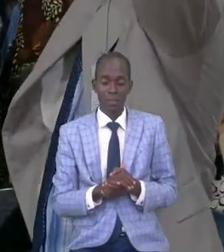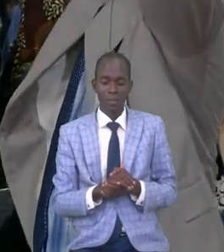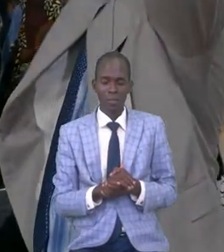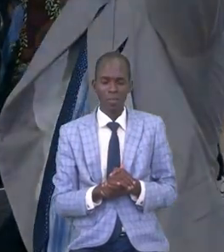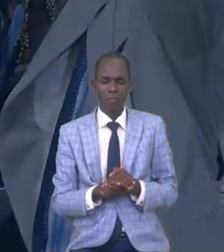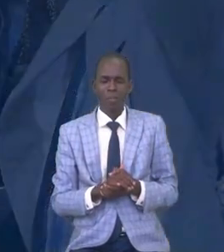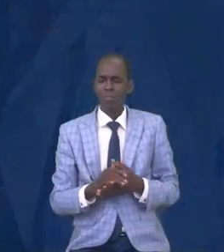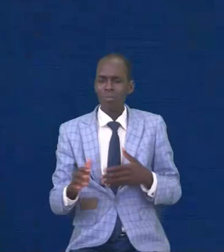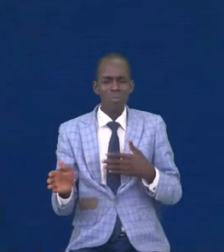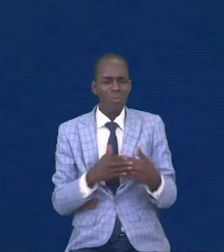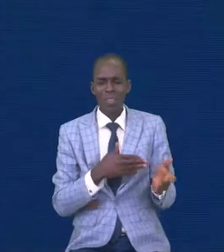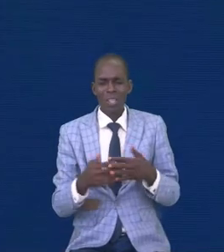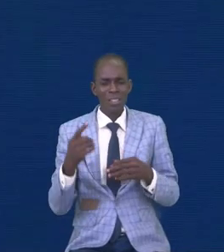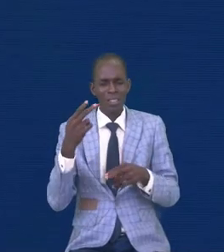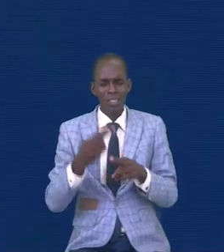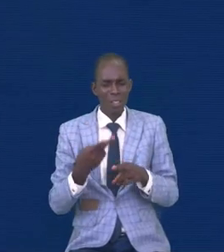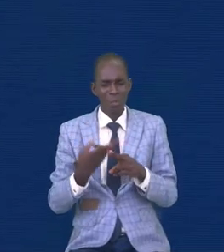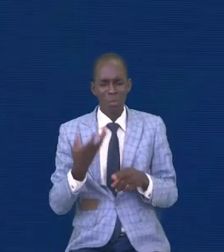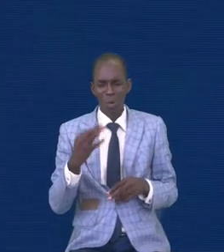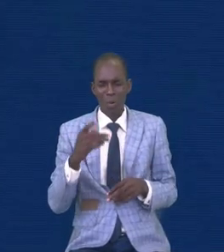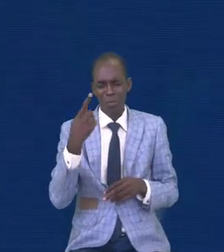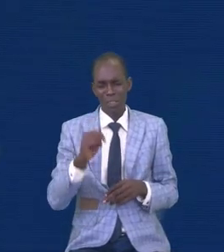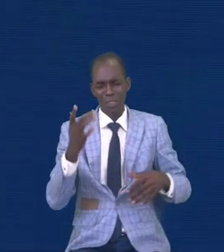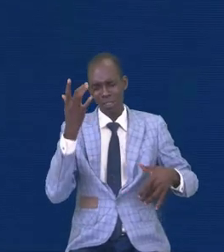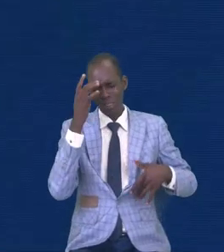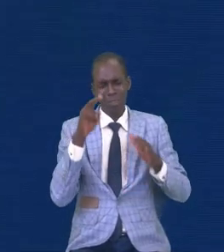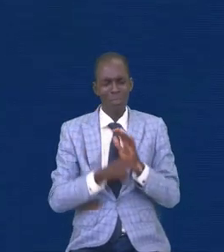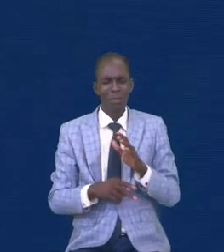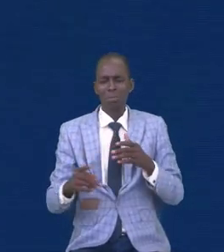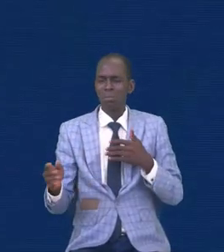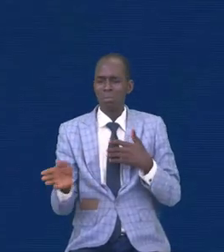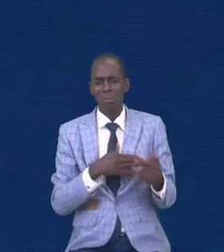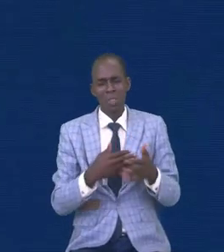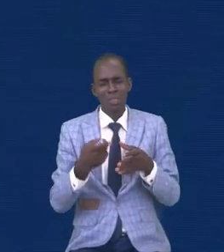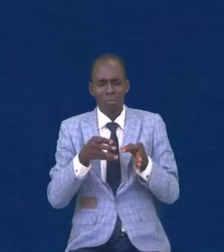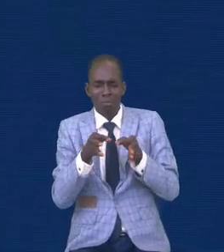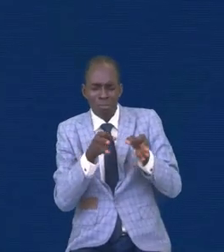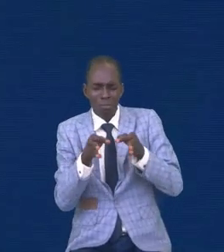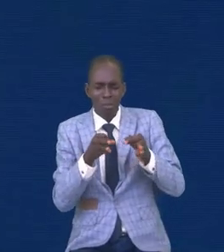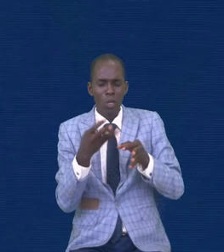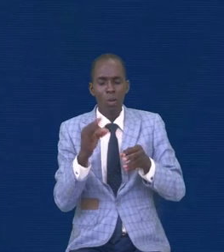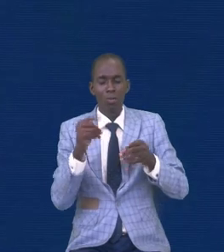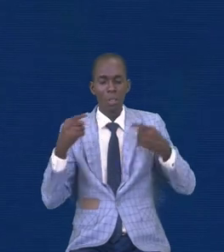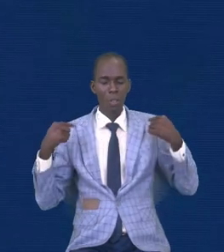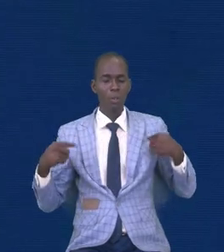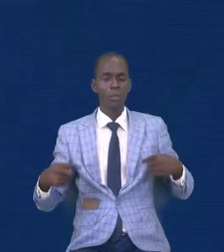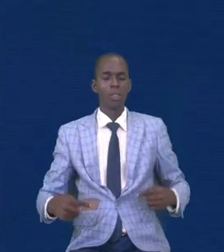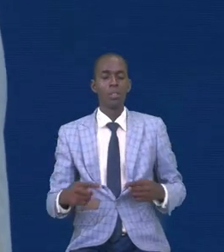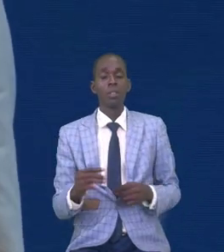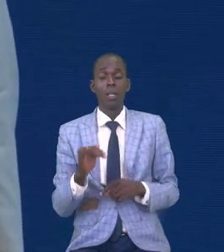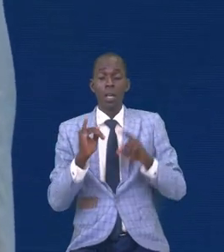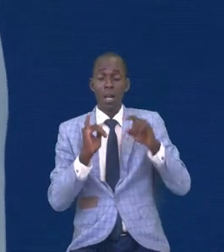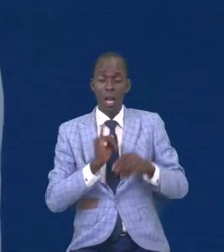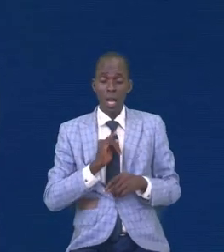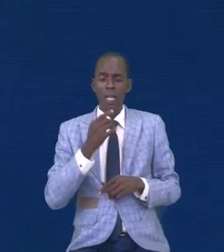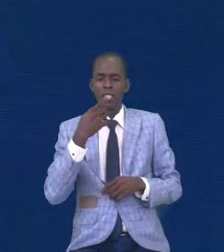Whatever the name of your sickness, whatever the description of your affliction, I speak